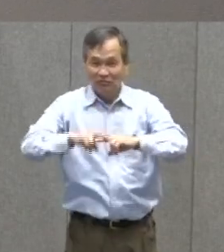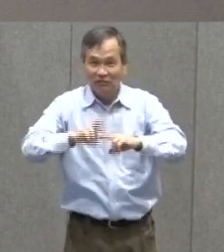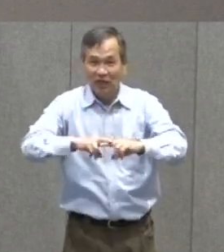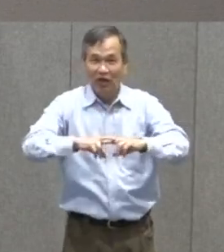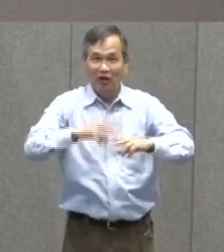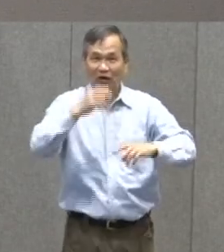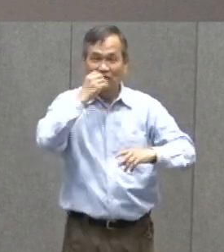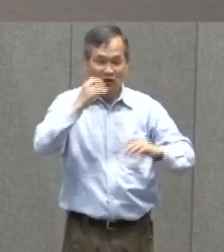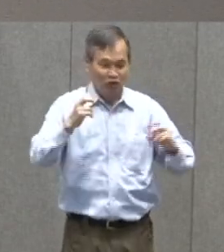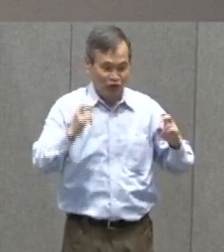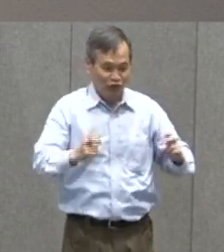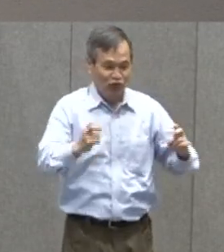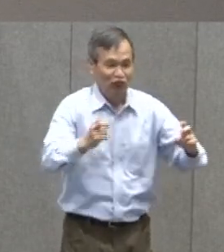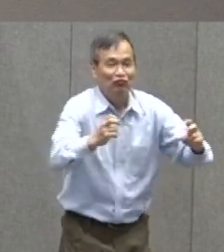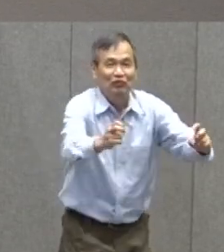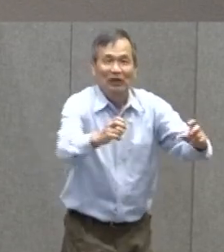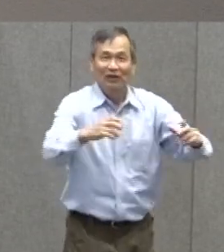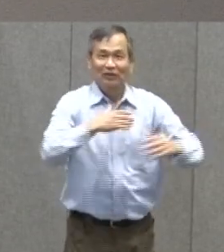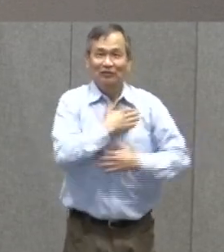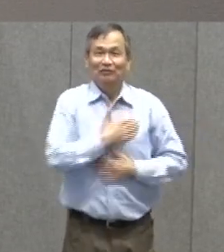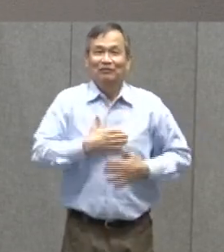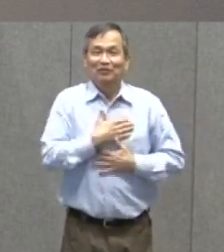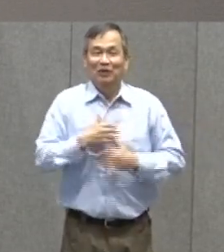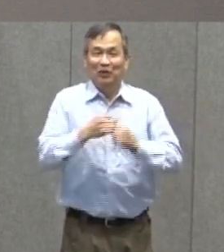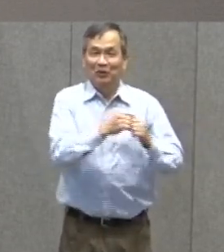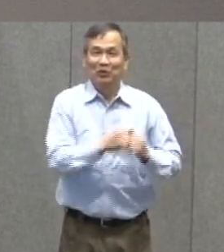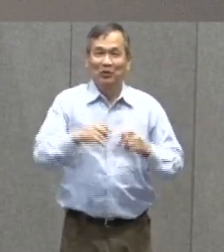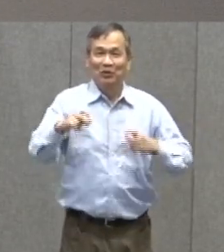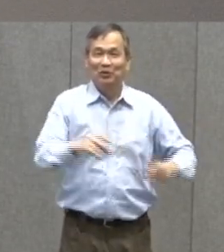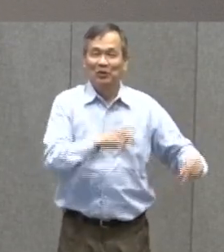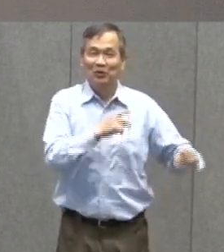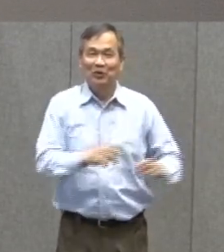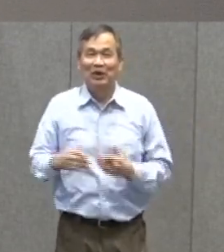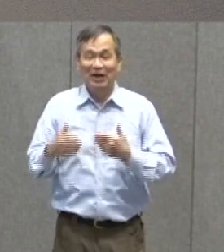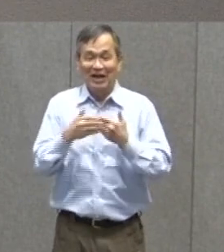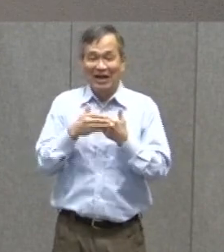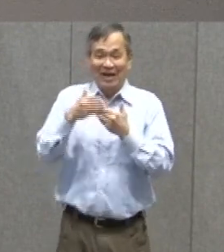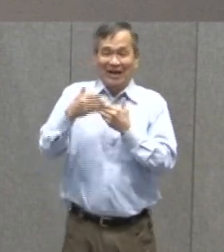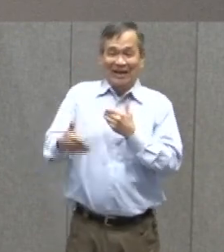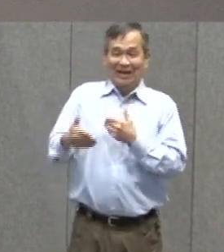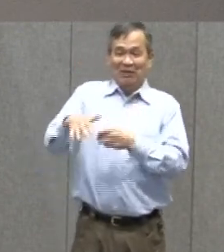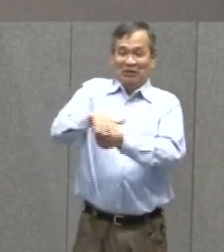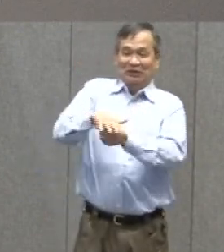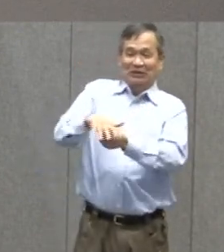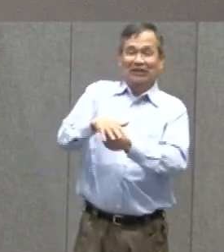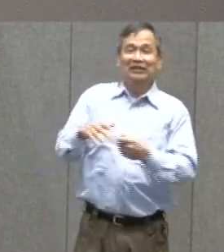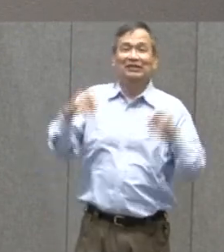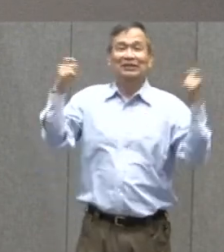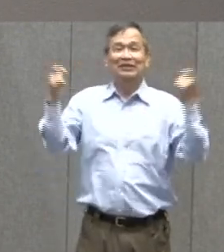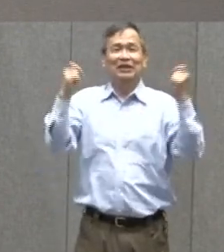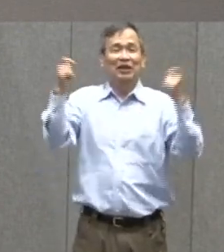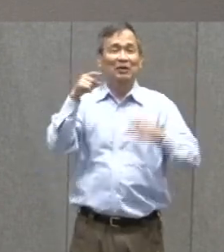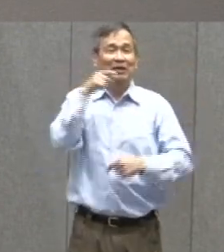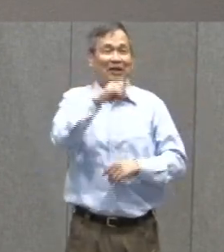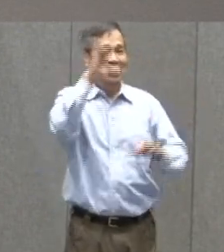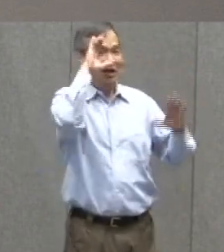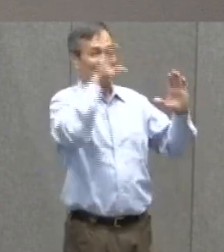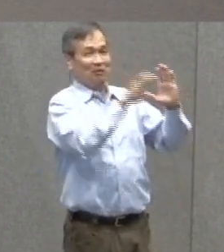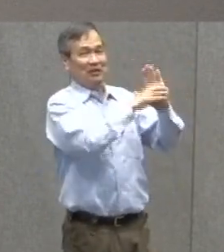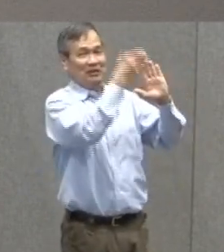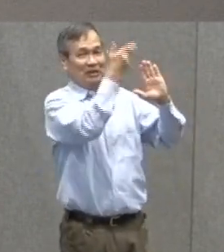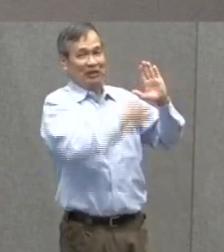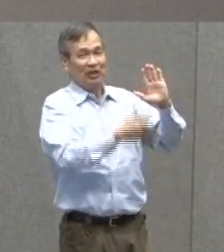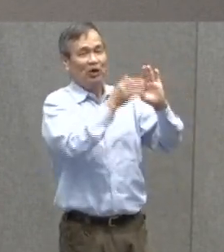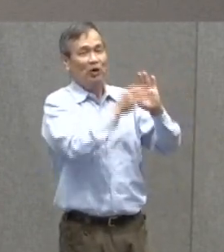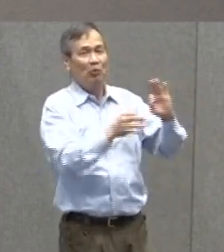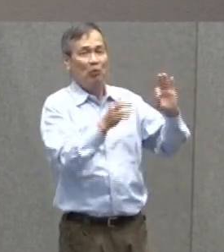summer together. So this neighborhood celebration photograph will be very important to really take a look